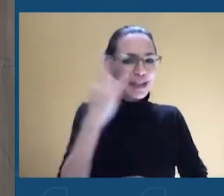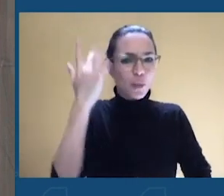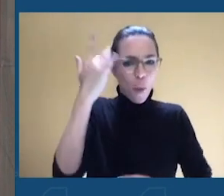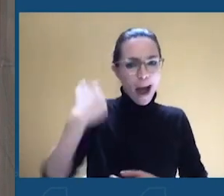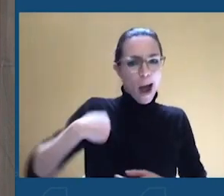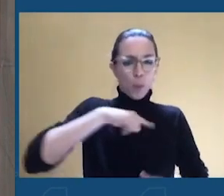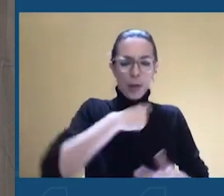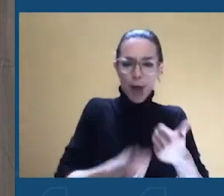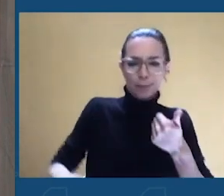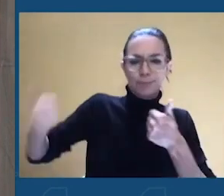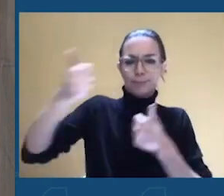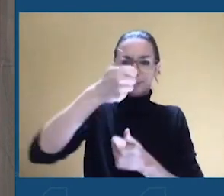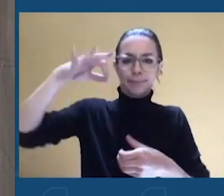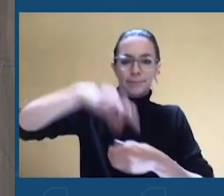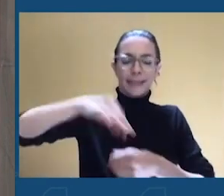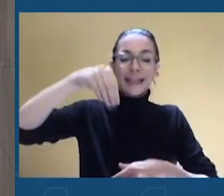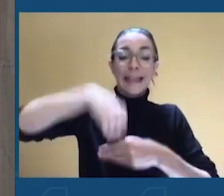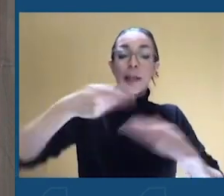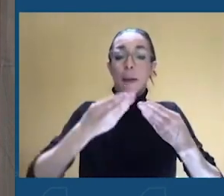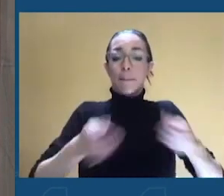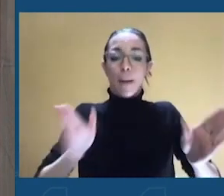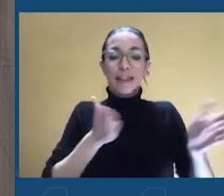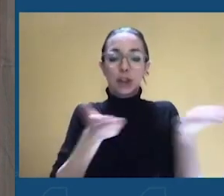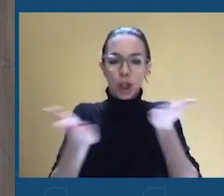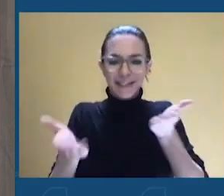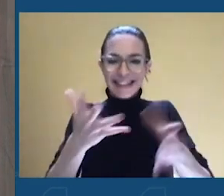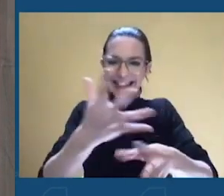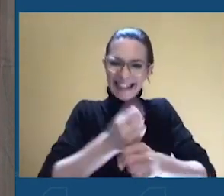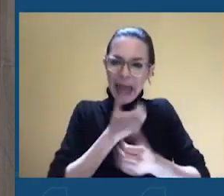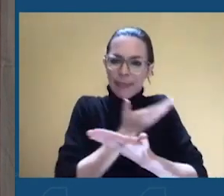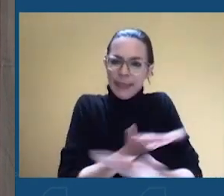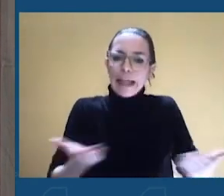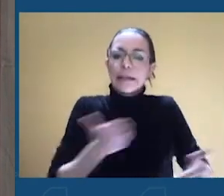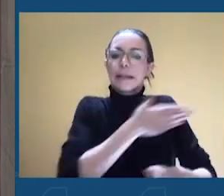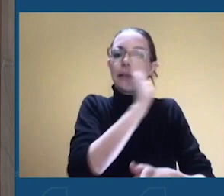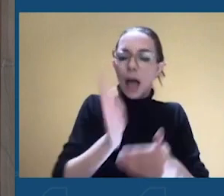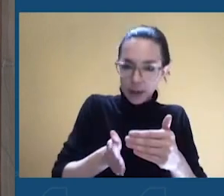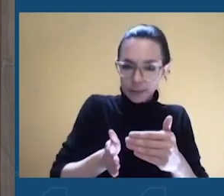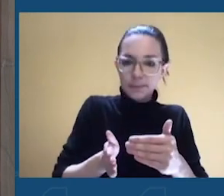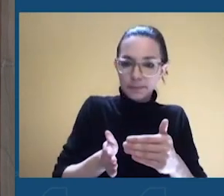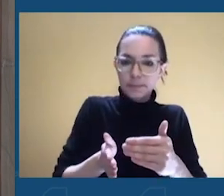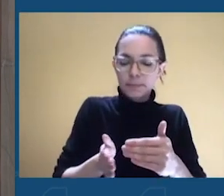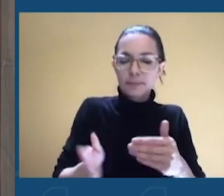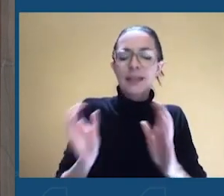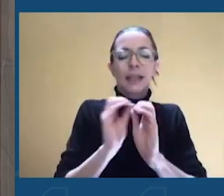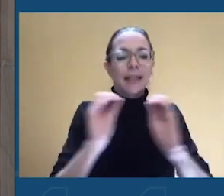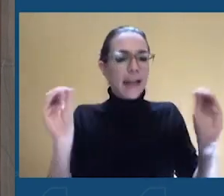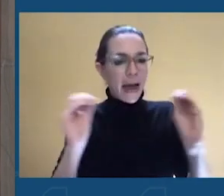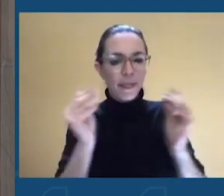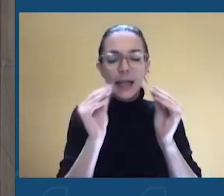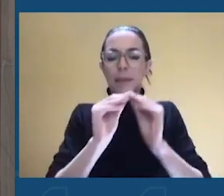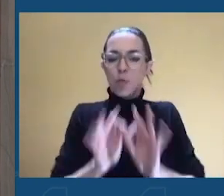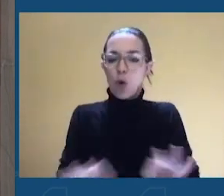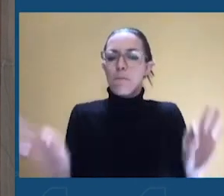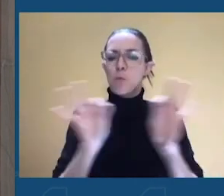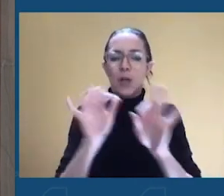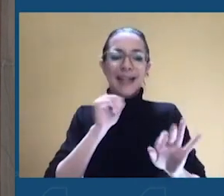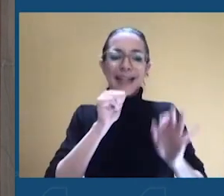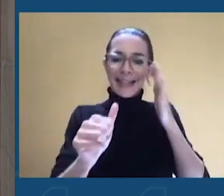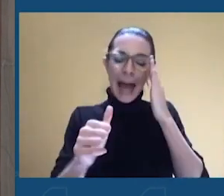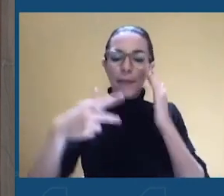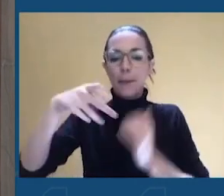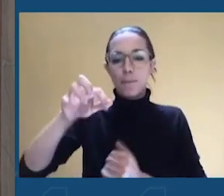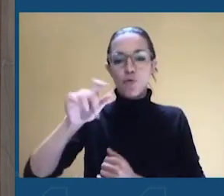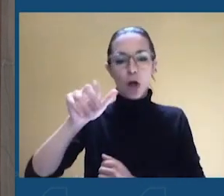or pursue public service is to get things done. Nothing It's more important, not the partisan